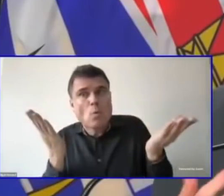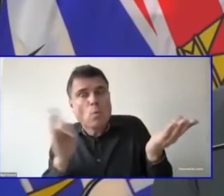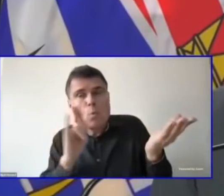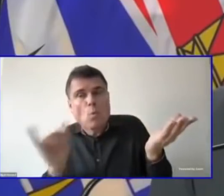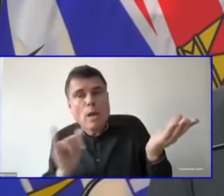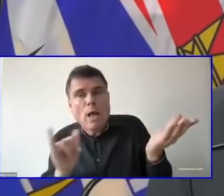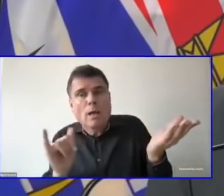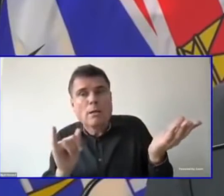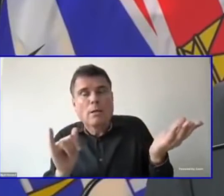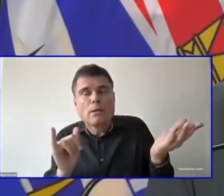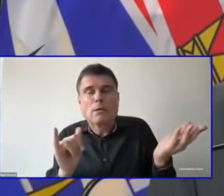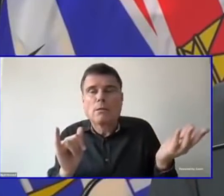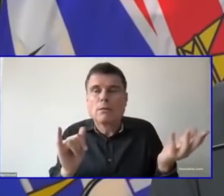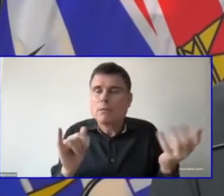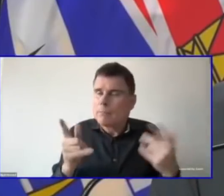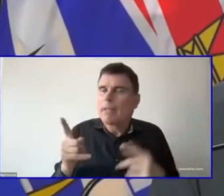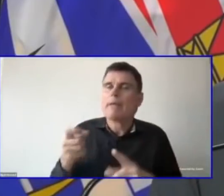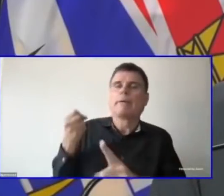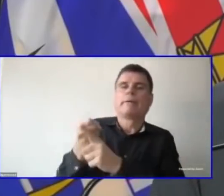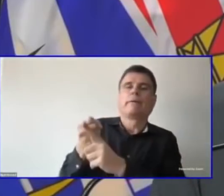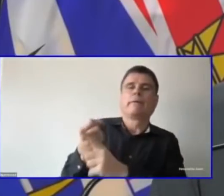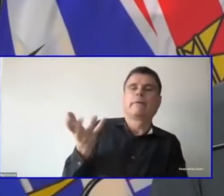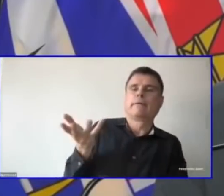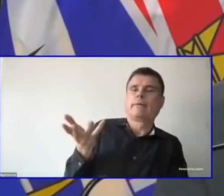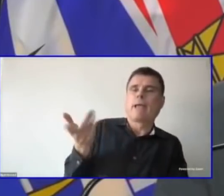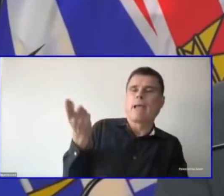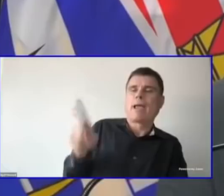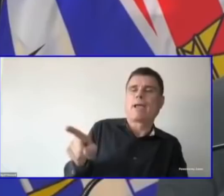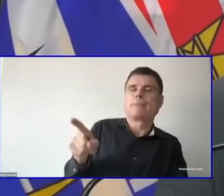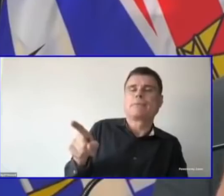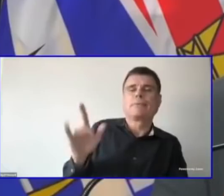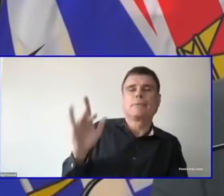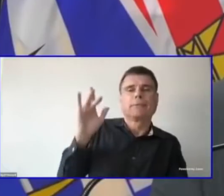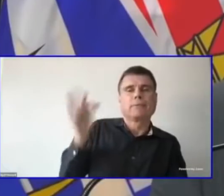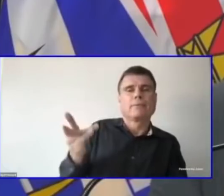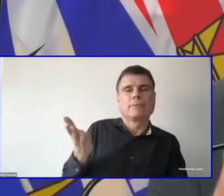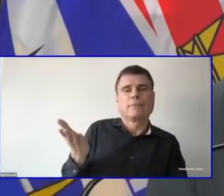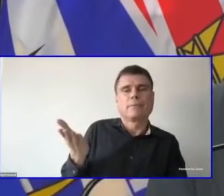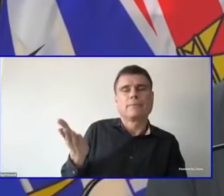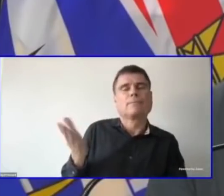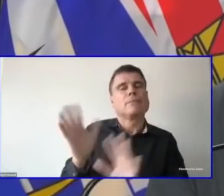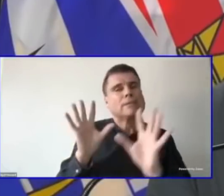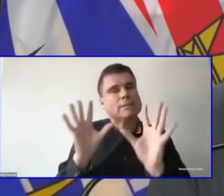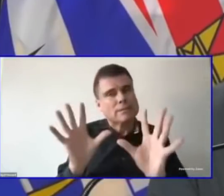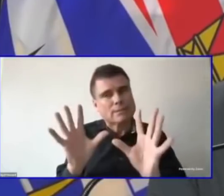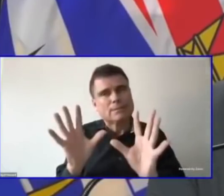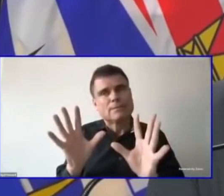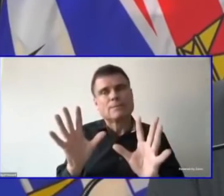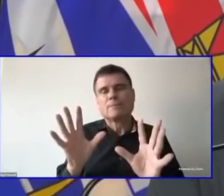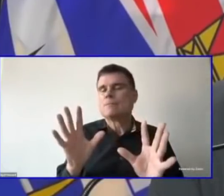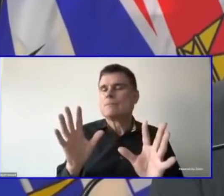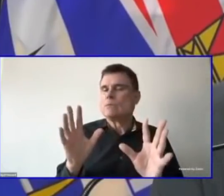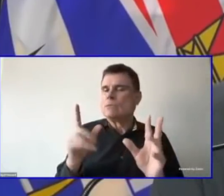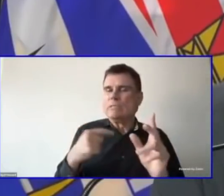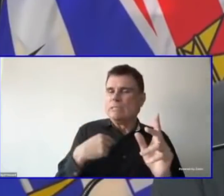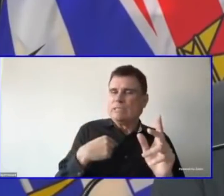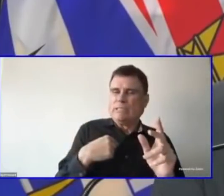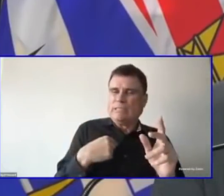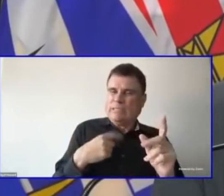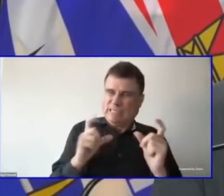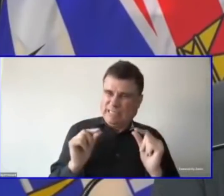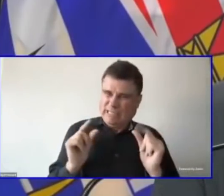we're all feeling that. But this is going to be a Christmas where we have control. We can do things, and part of that